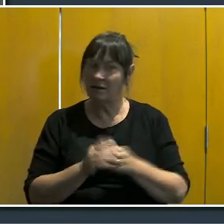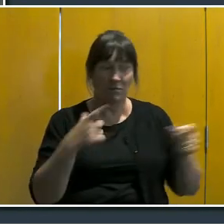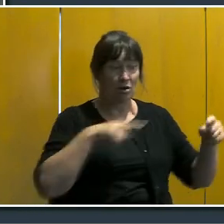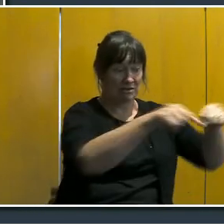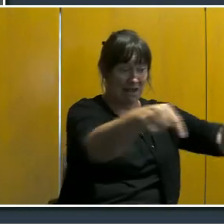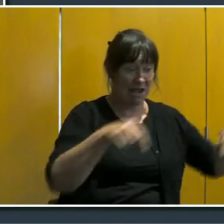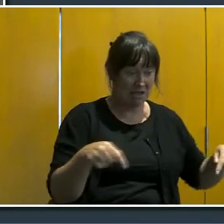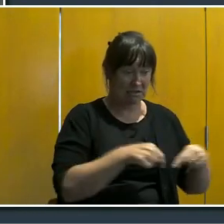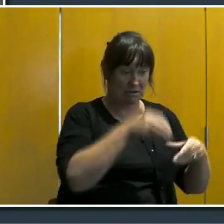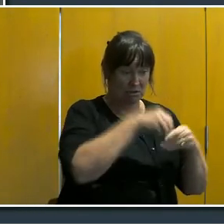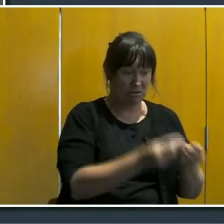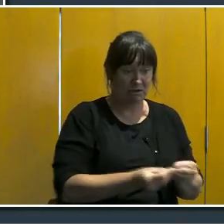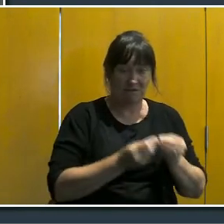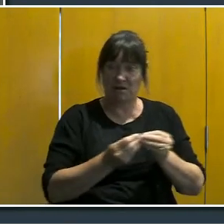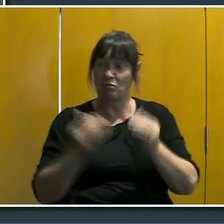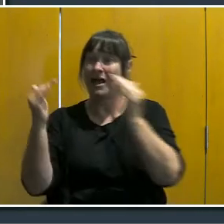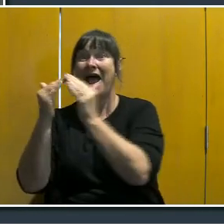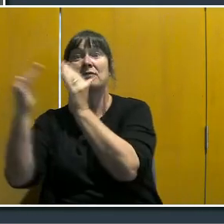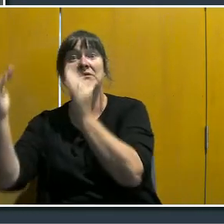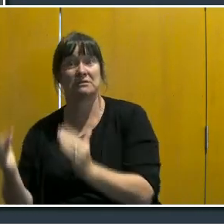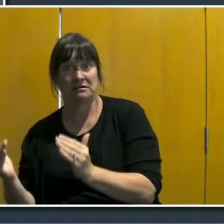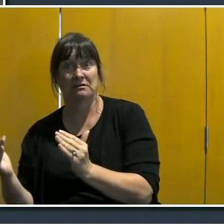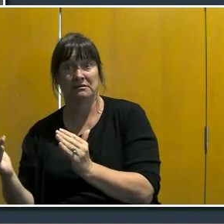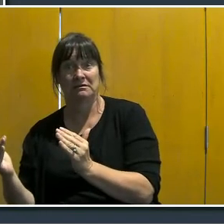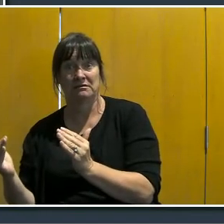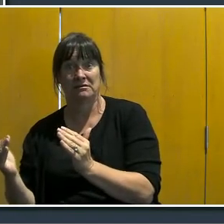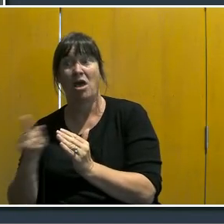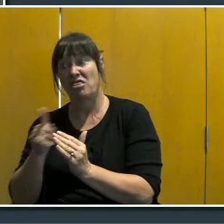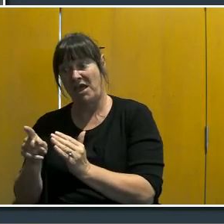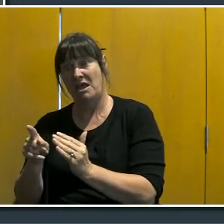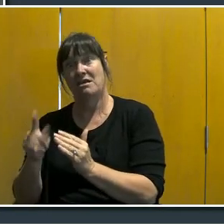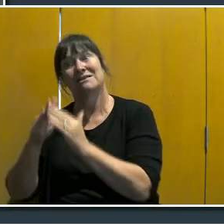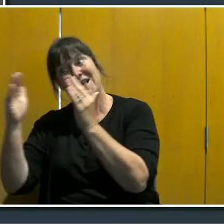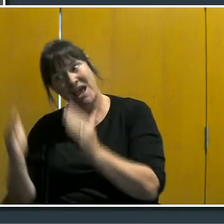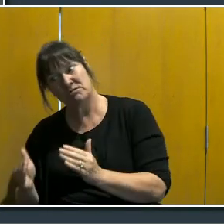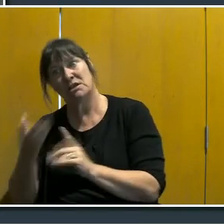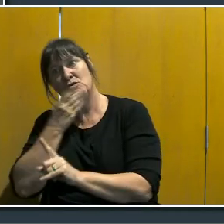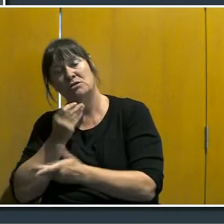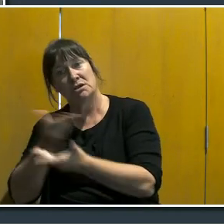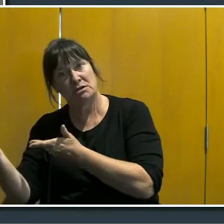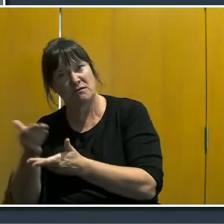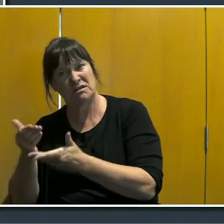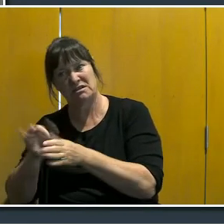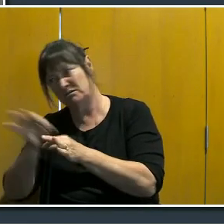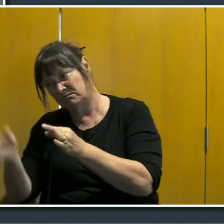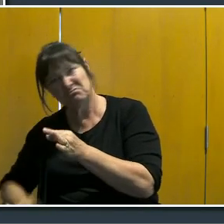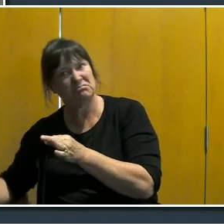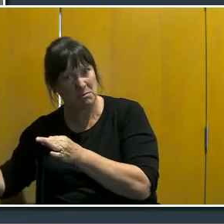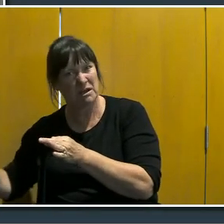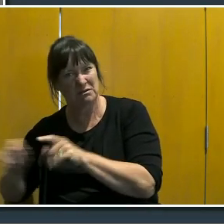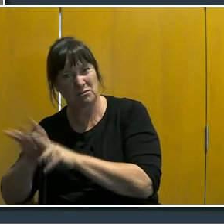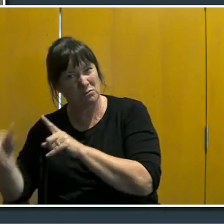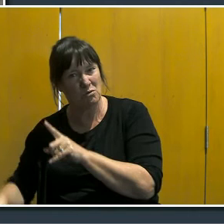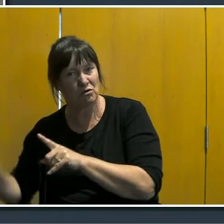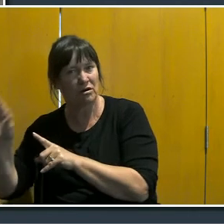valuations that don't draw the services. Our houses draw the services. Mm. And although that's not in the current proposal,